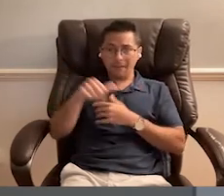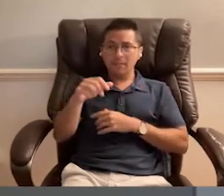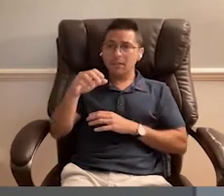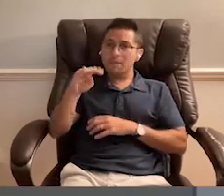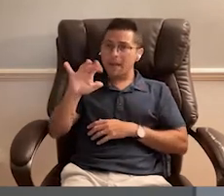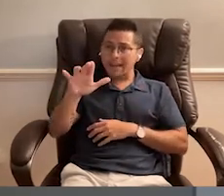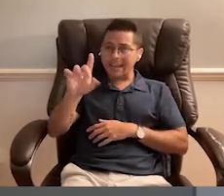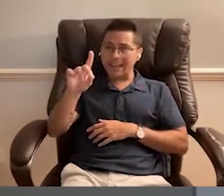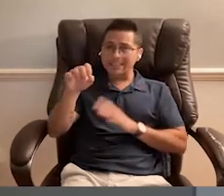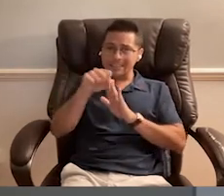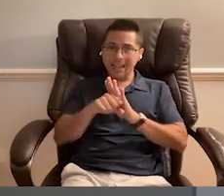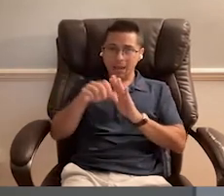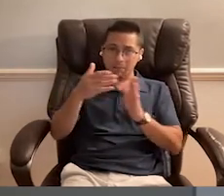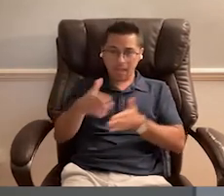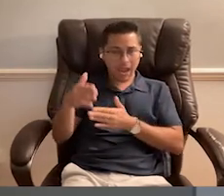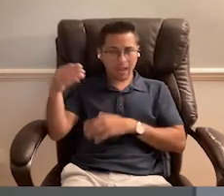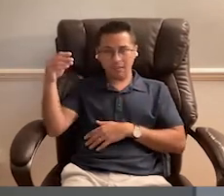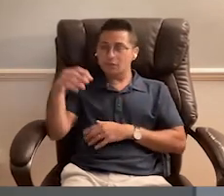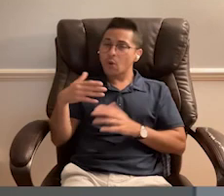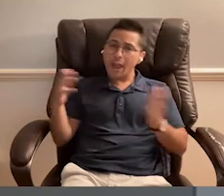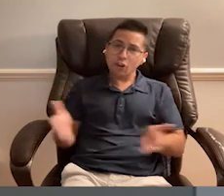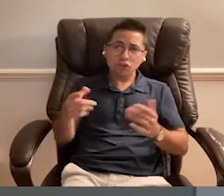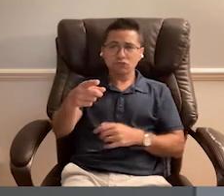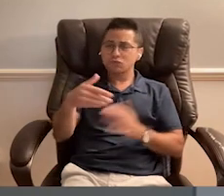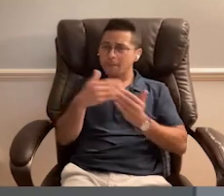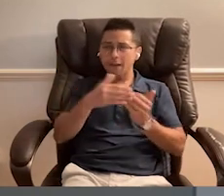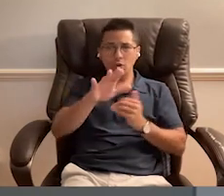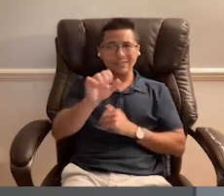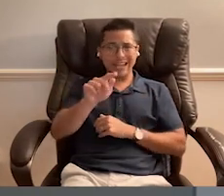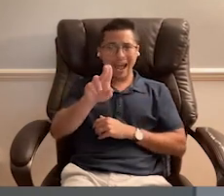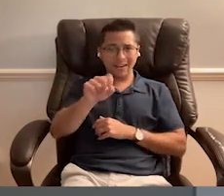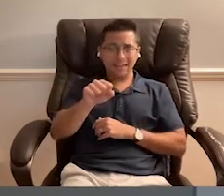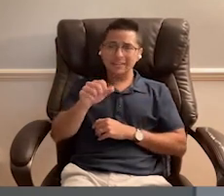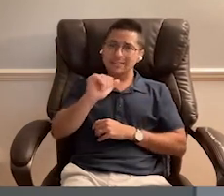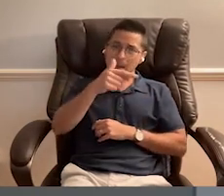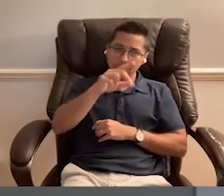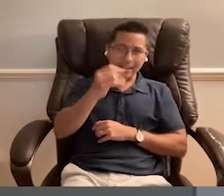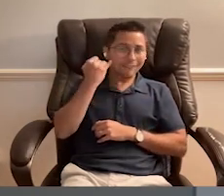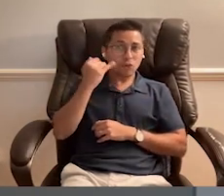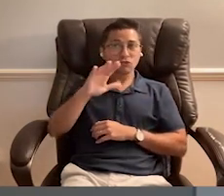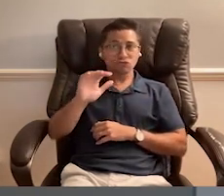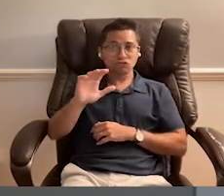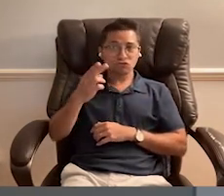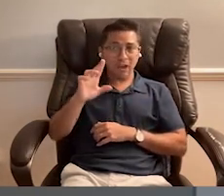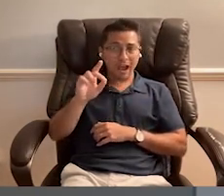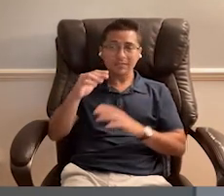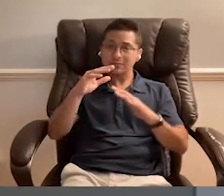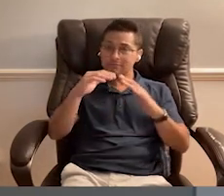much. It's all paid for under the Medicaid state plan when they're under 22. So I encourage you, regardless of what your status is with